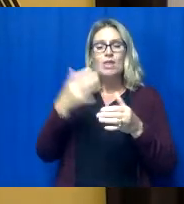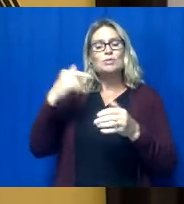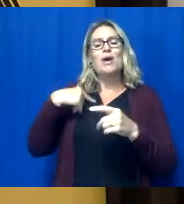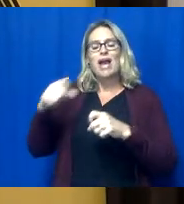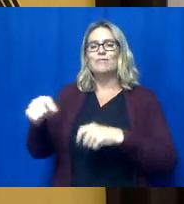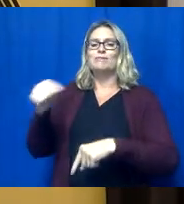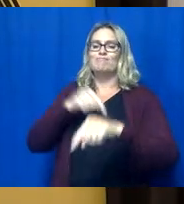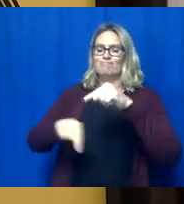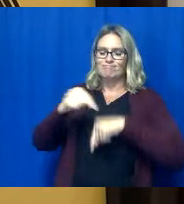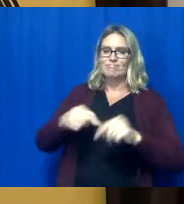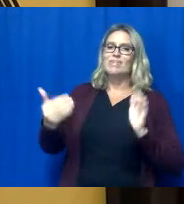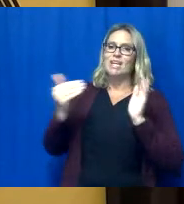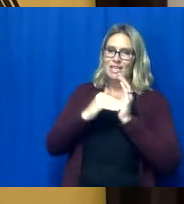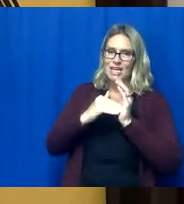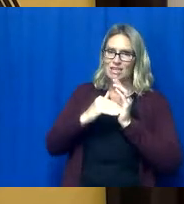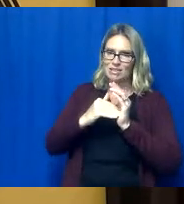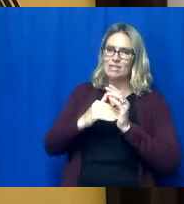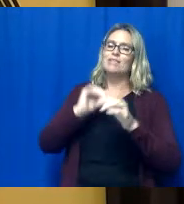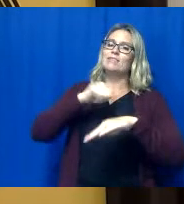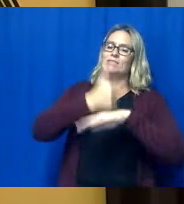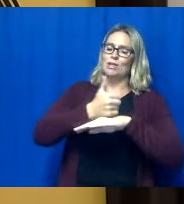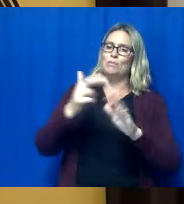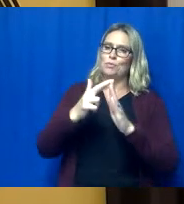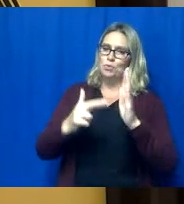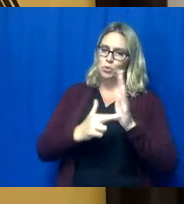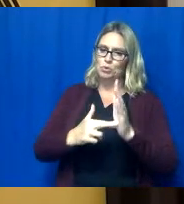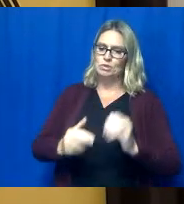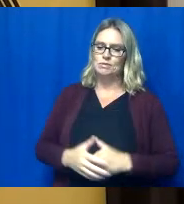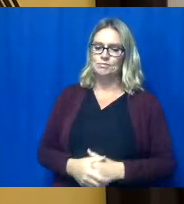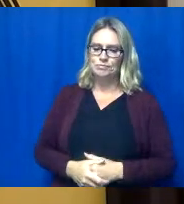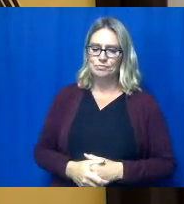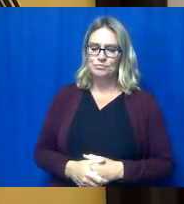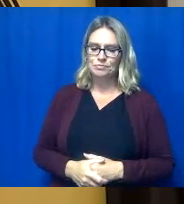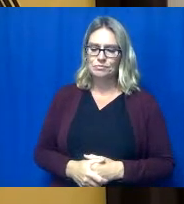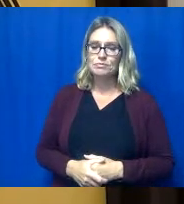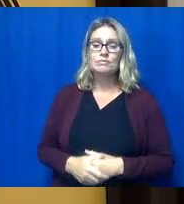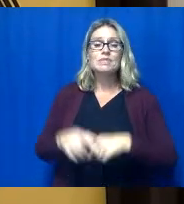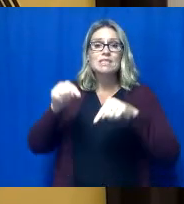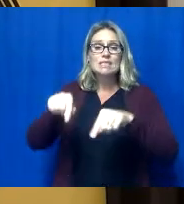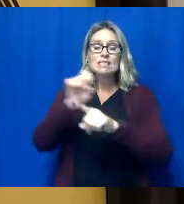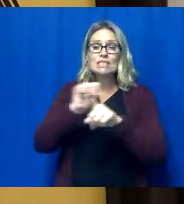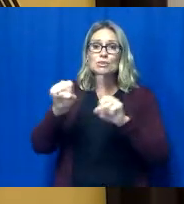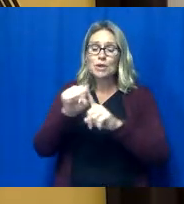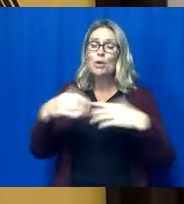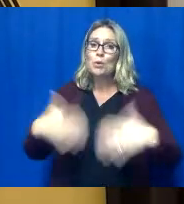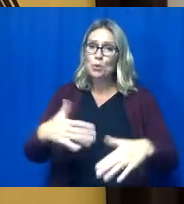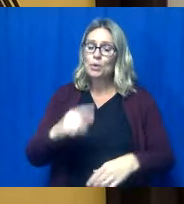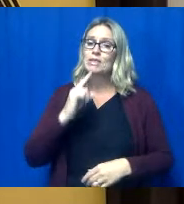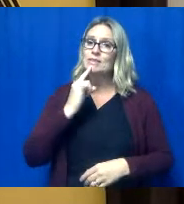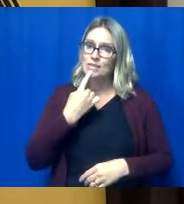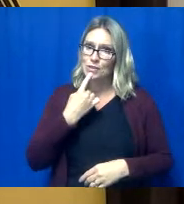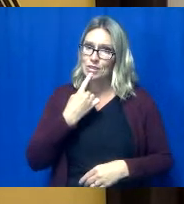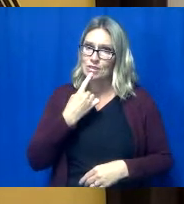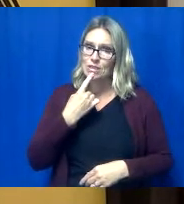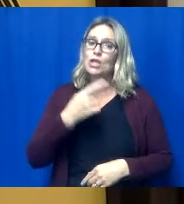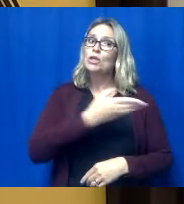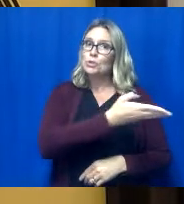mandatory order are required. The situation is serious, and we need people to take it